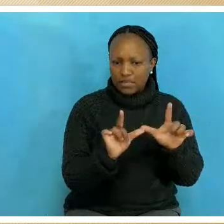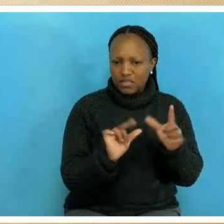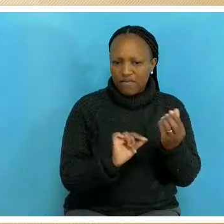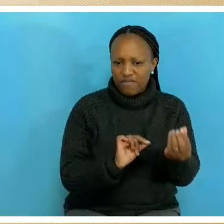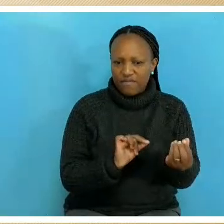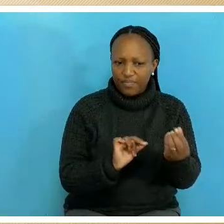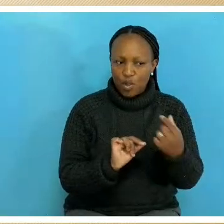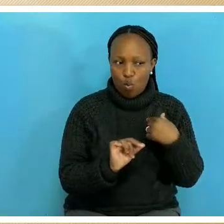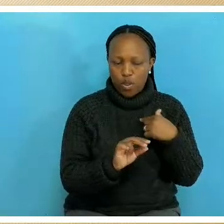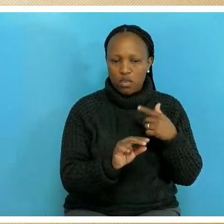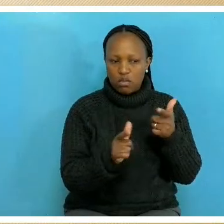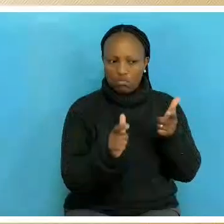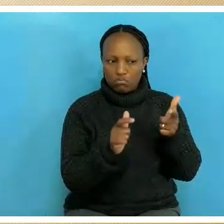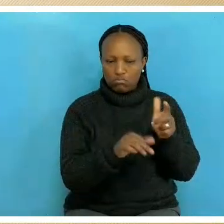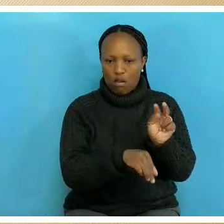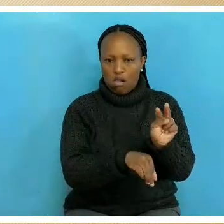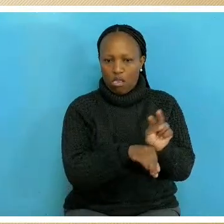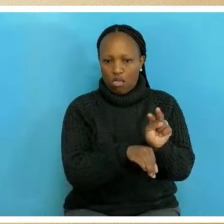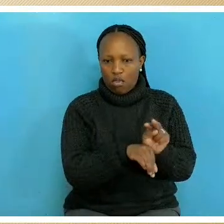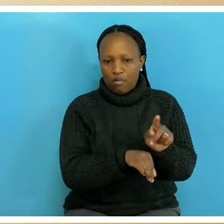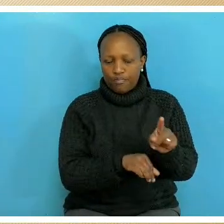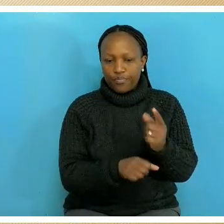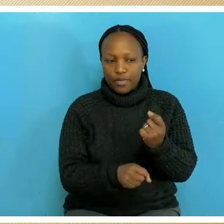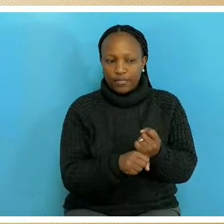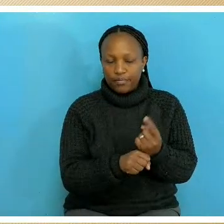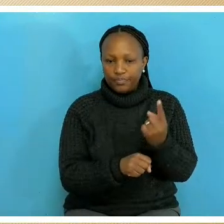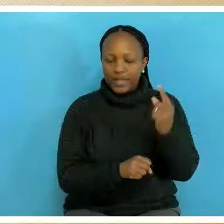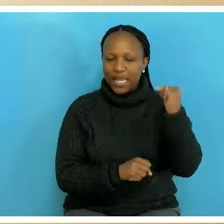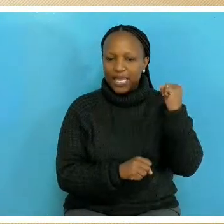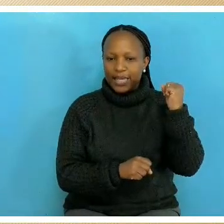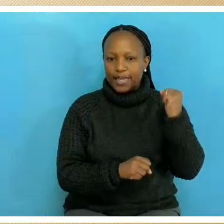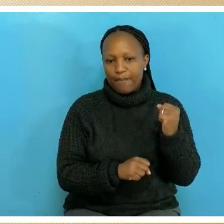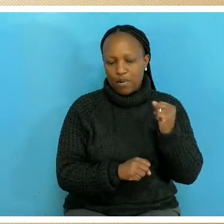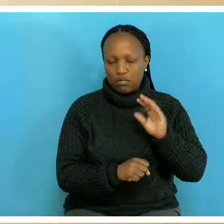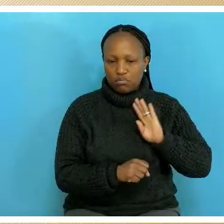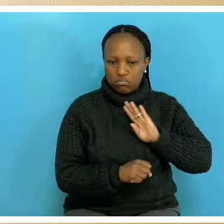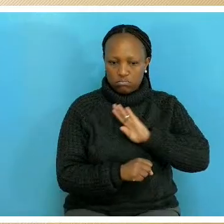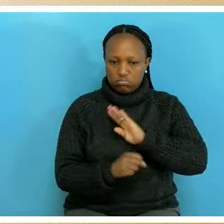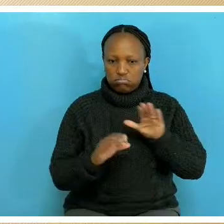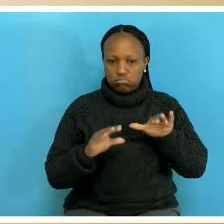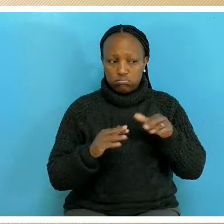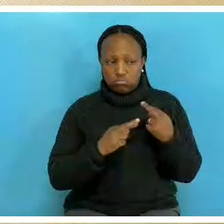Part of the responsibility of the Gauteng Gambling Board is to